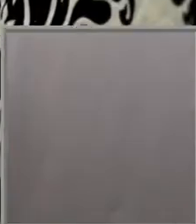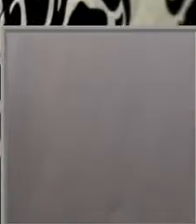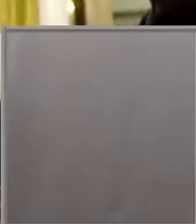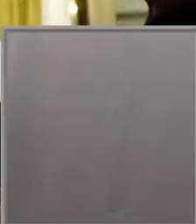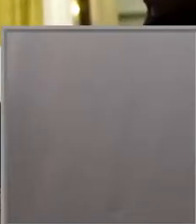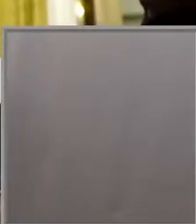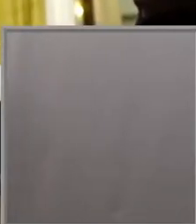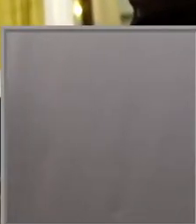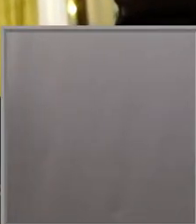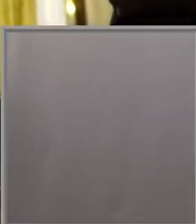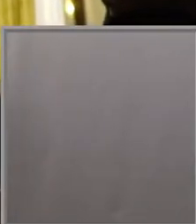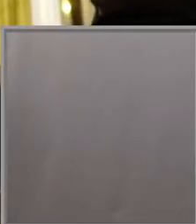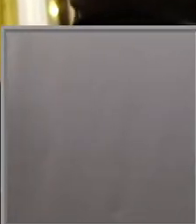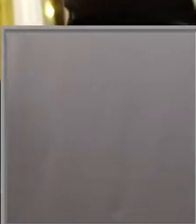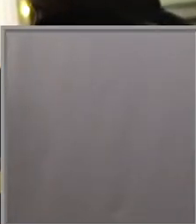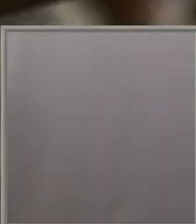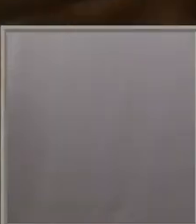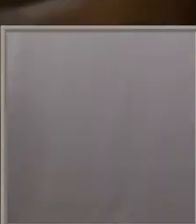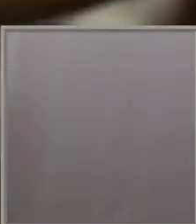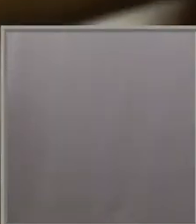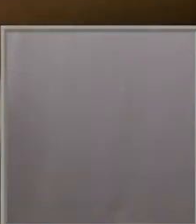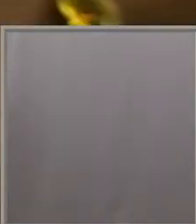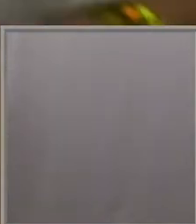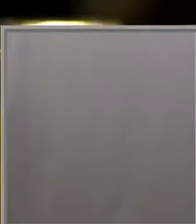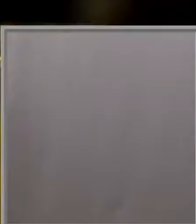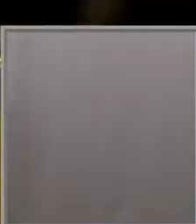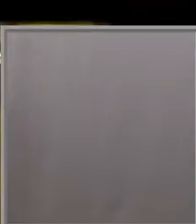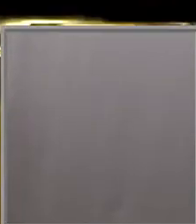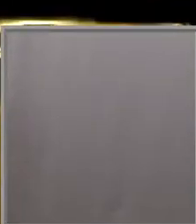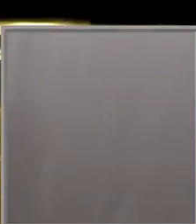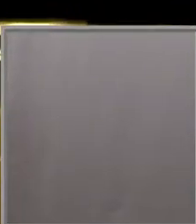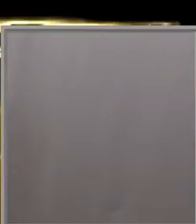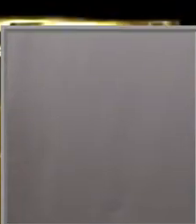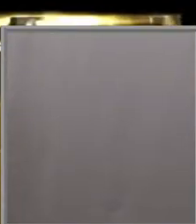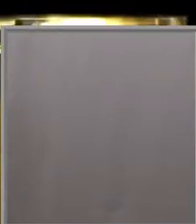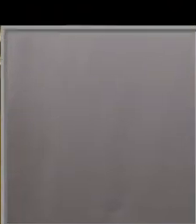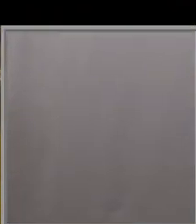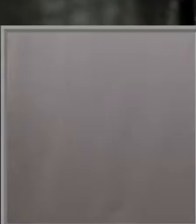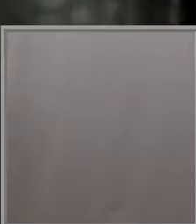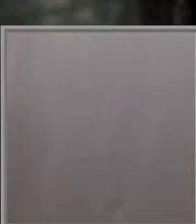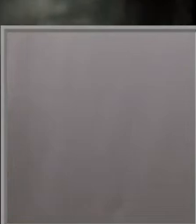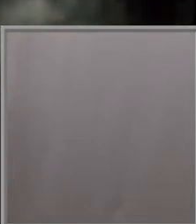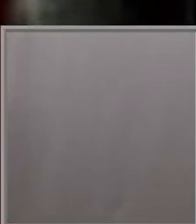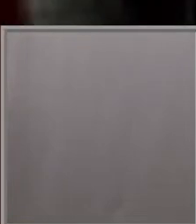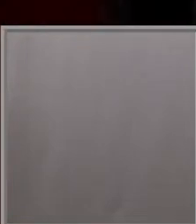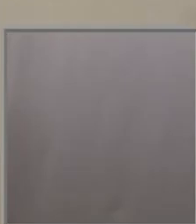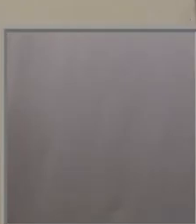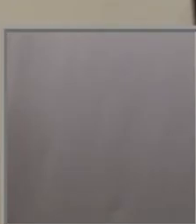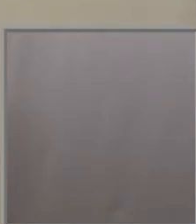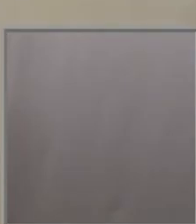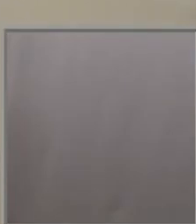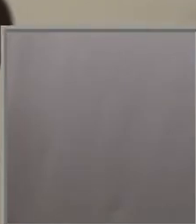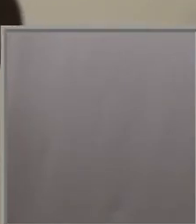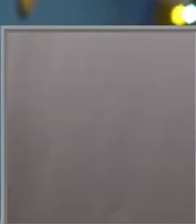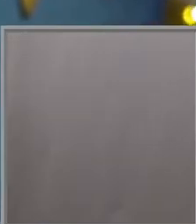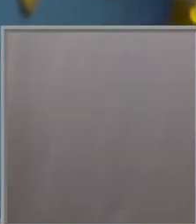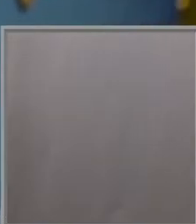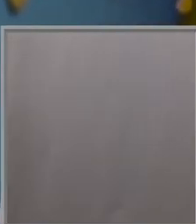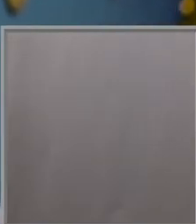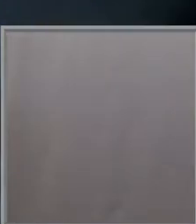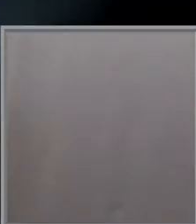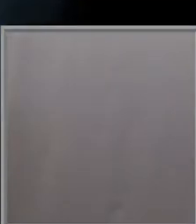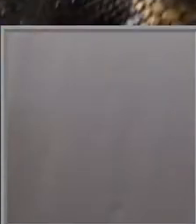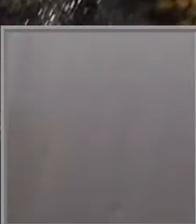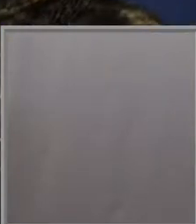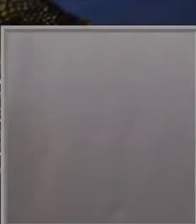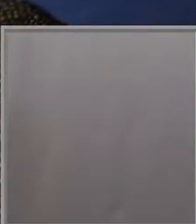a communique to say it's now time to nominate a woman that you know, and we advertise all those 10